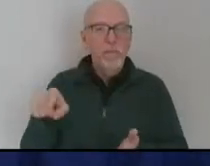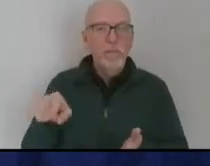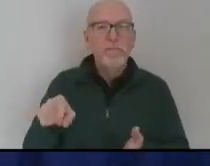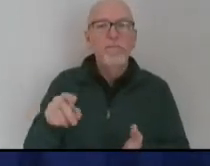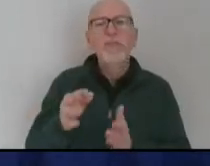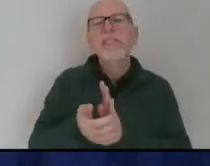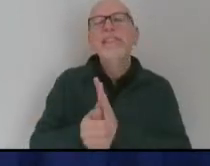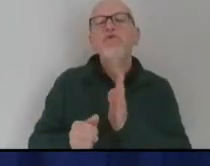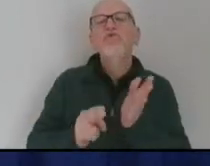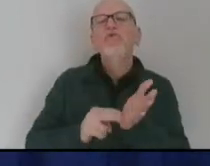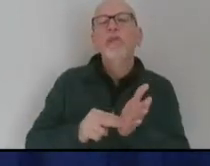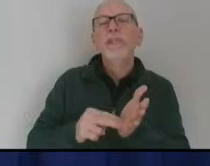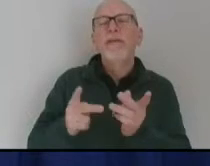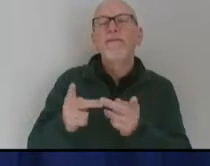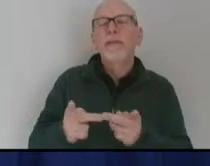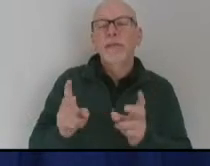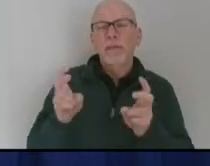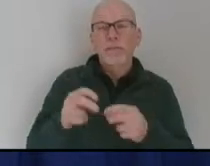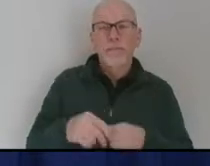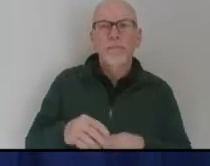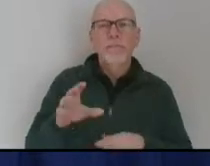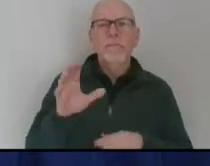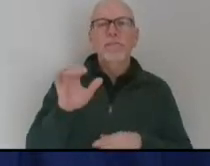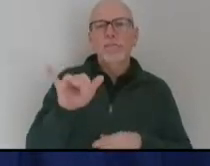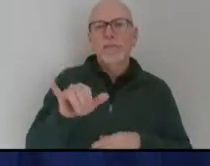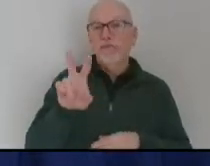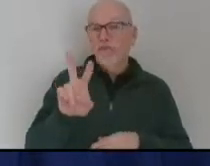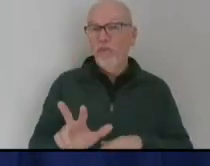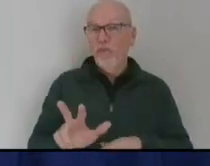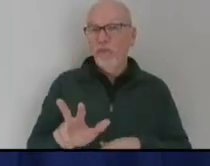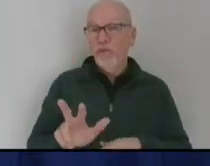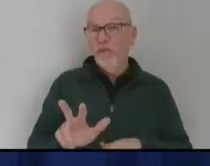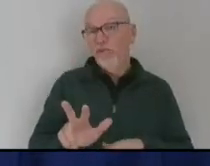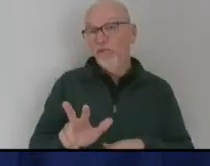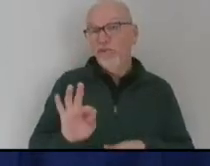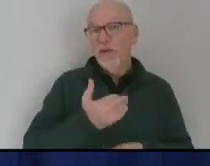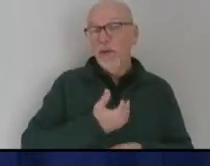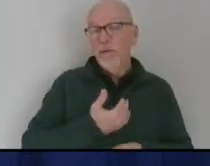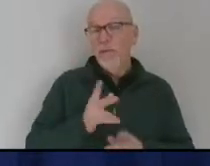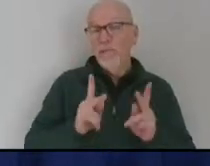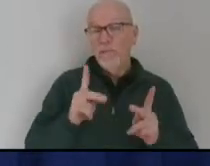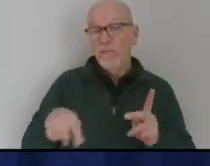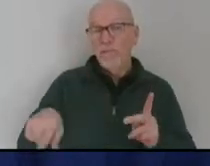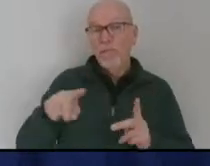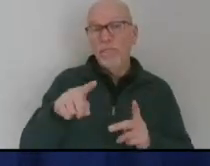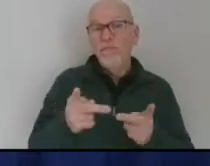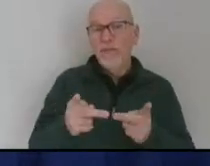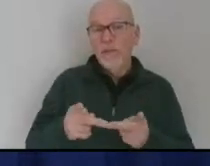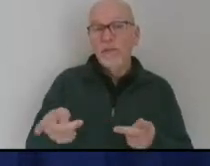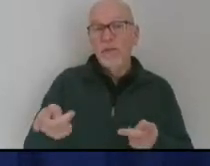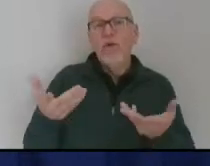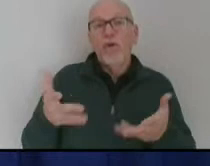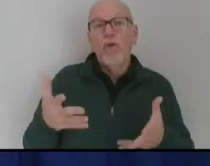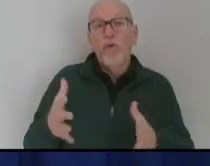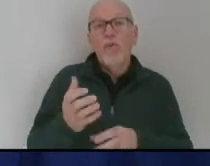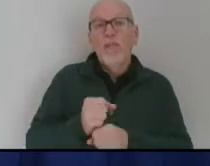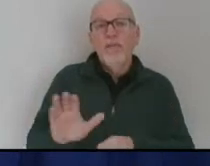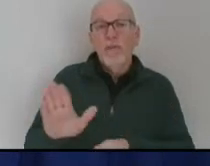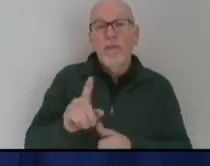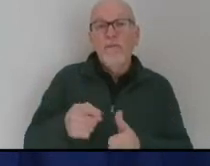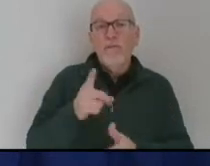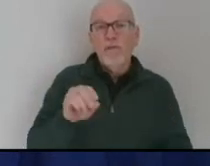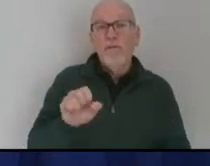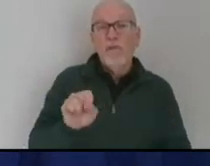skilled nursing facilities. So that's 2/3 of our individuals' facilities have already received their first